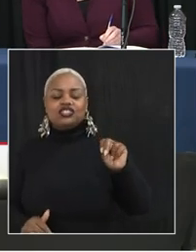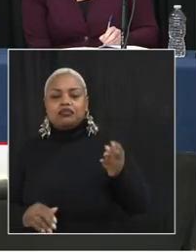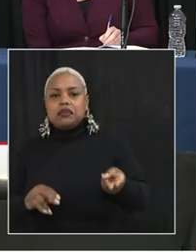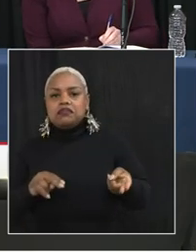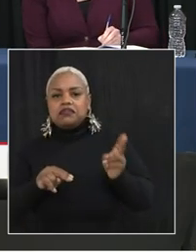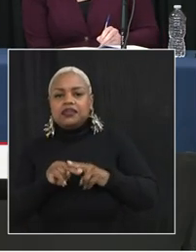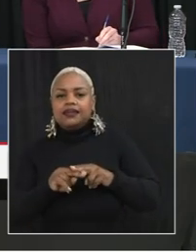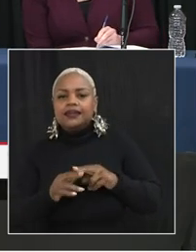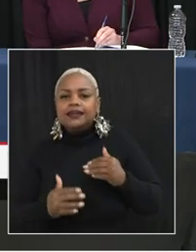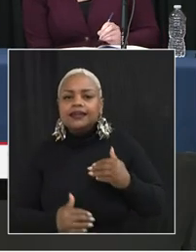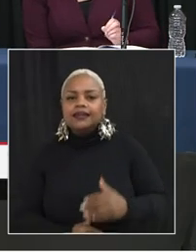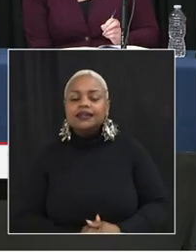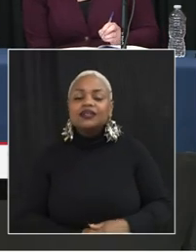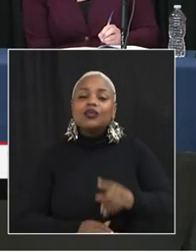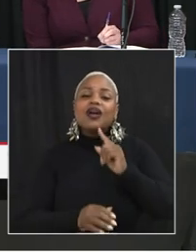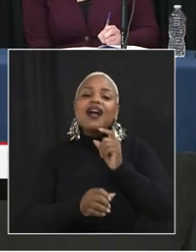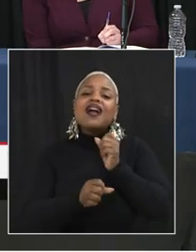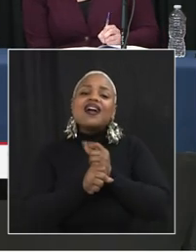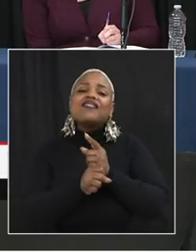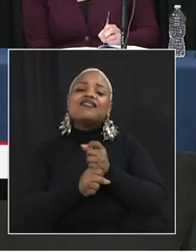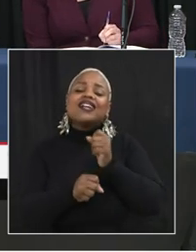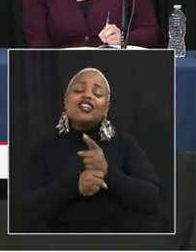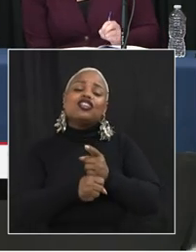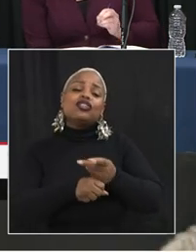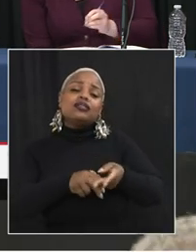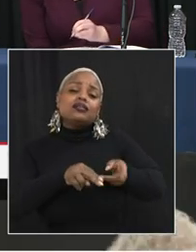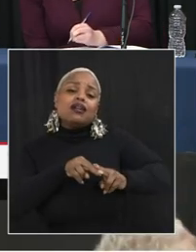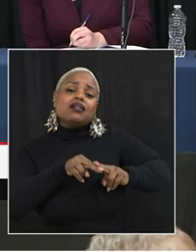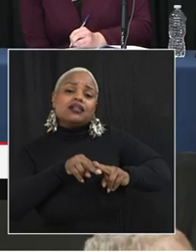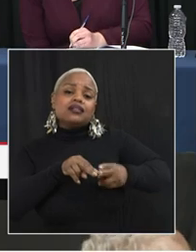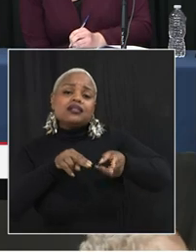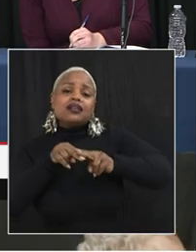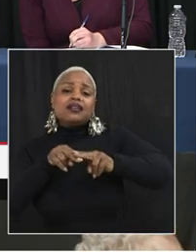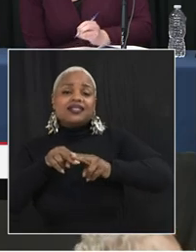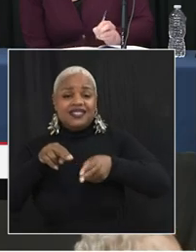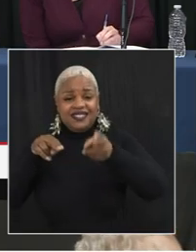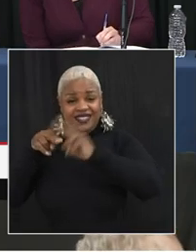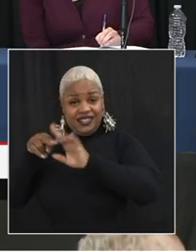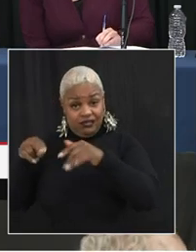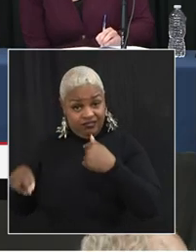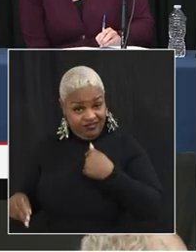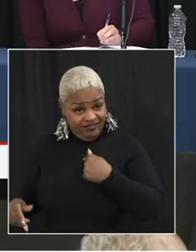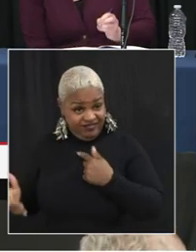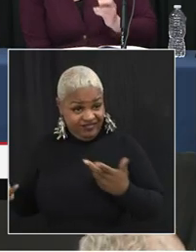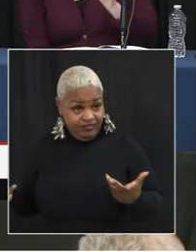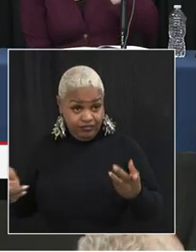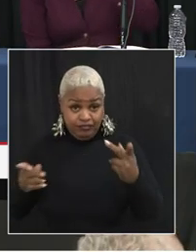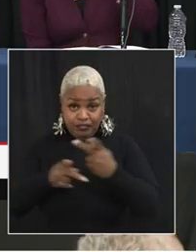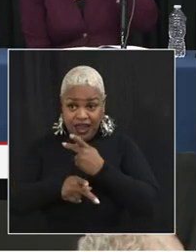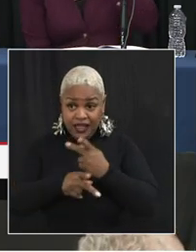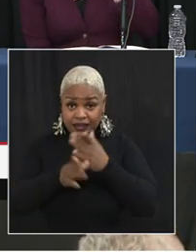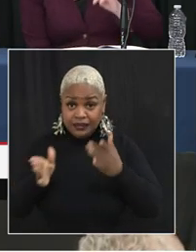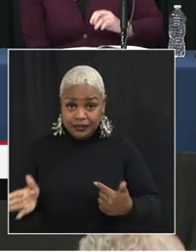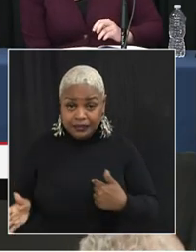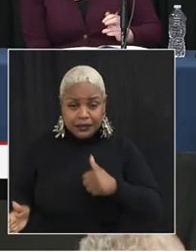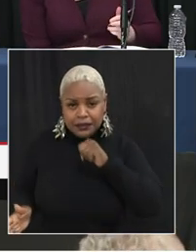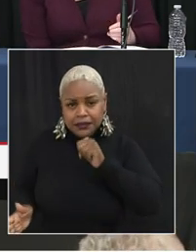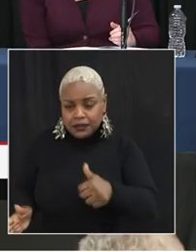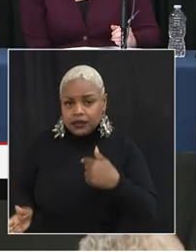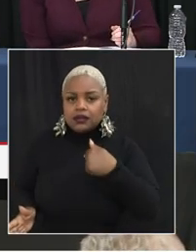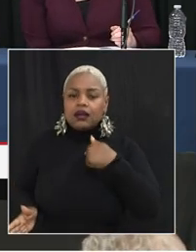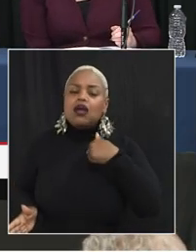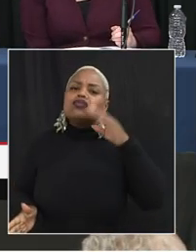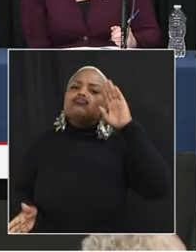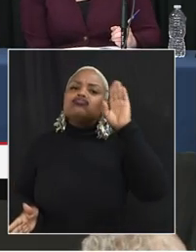more than inflation. And you don't have to be a mathematician to know what compound interest does. So